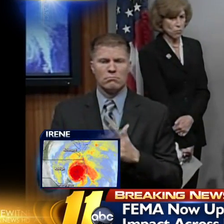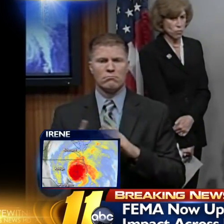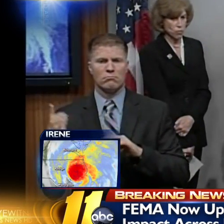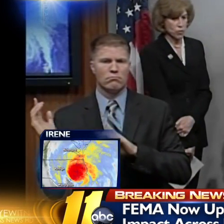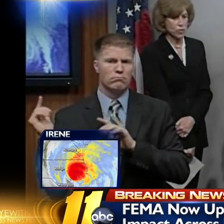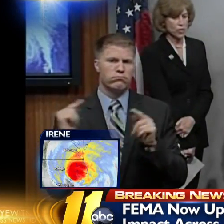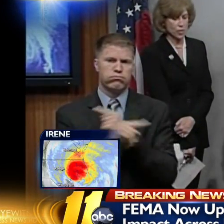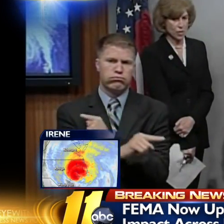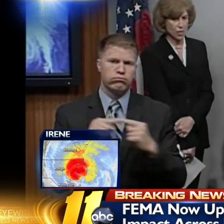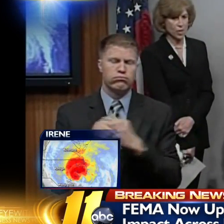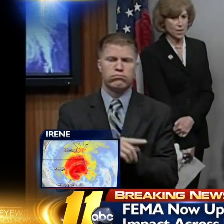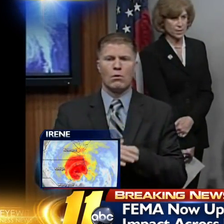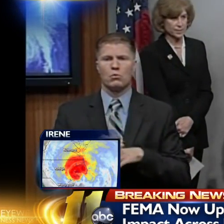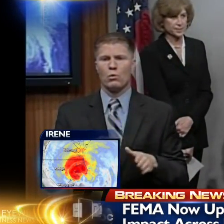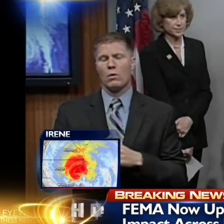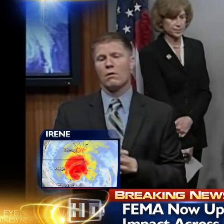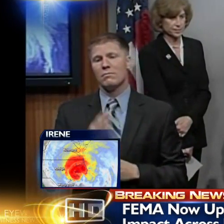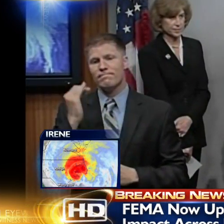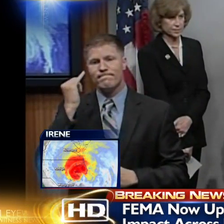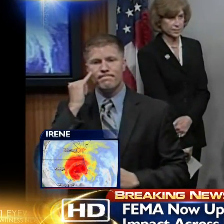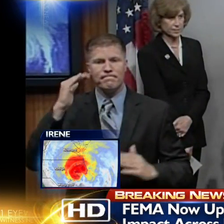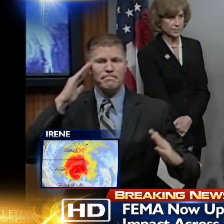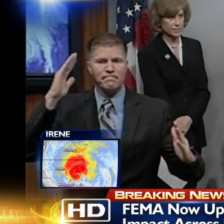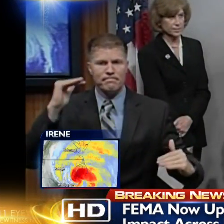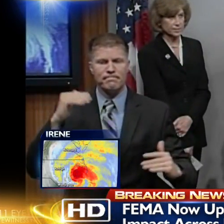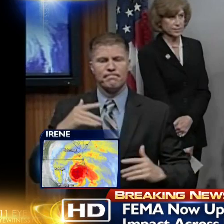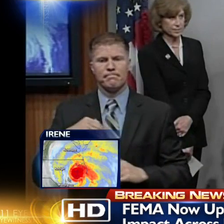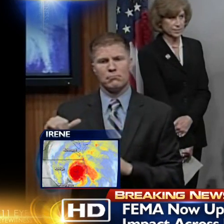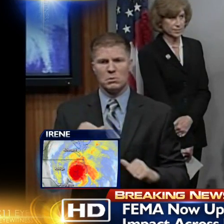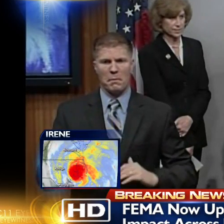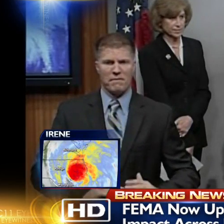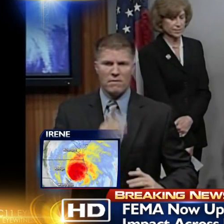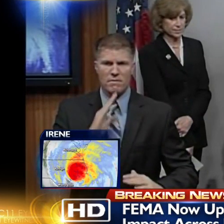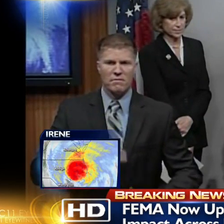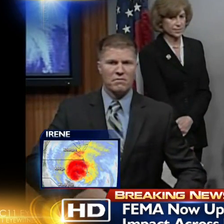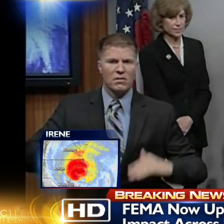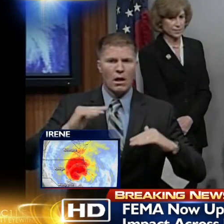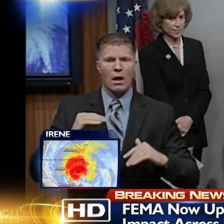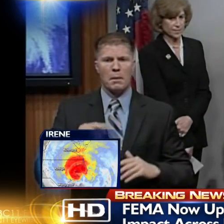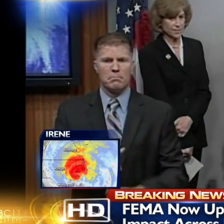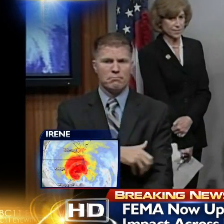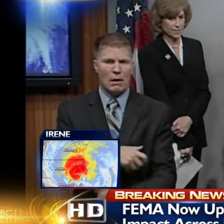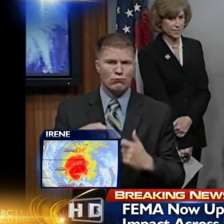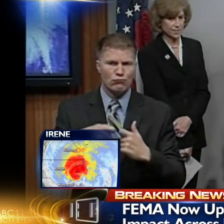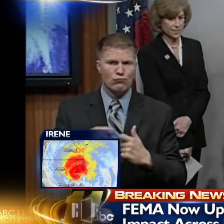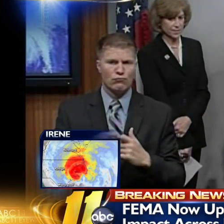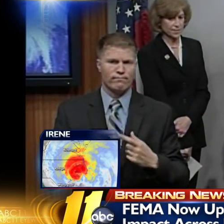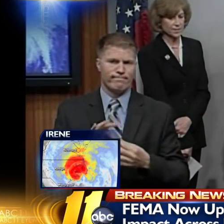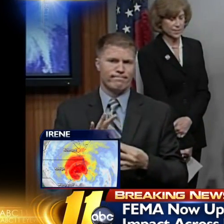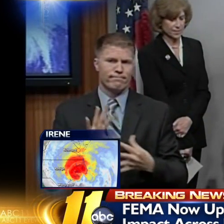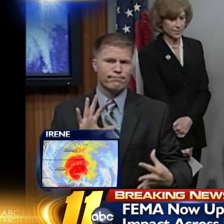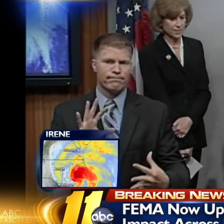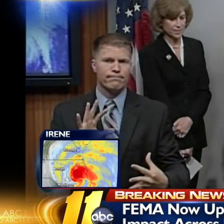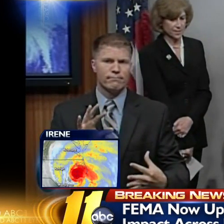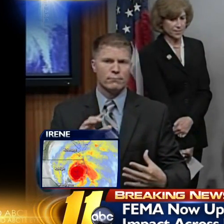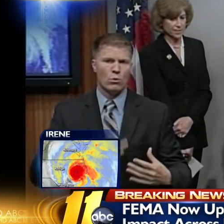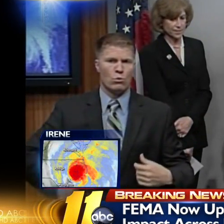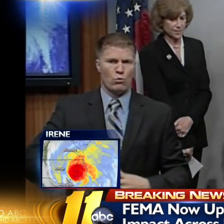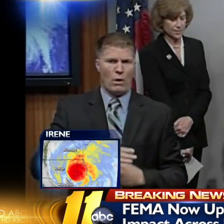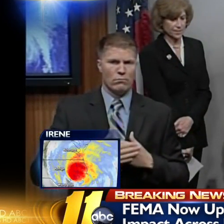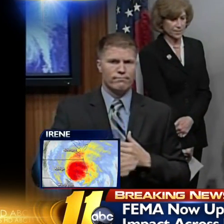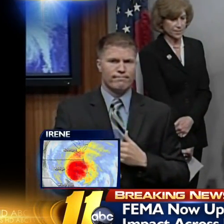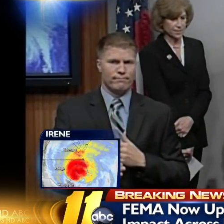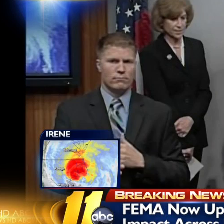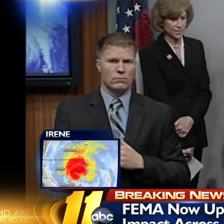heavy rain, potential flooding, and significant power outages throughout the area of the storm,